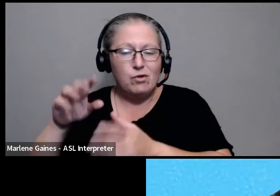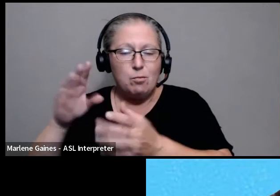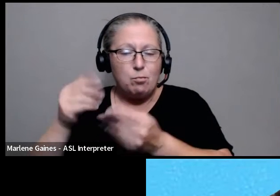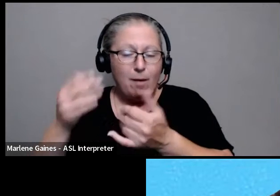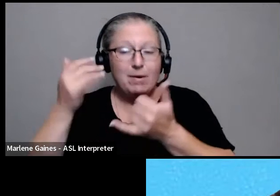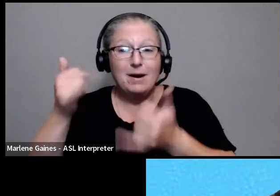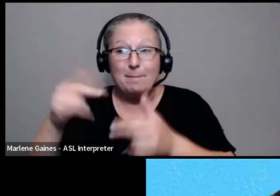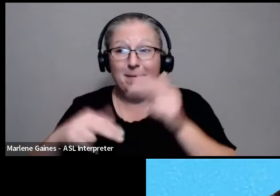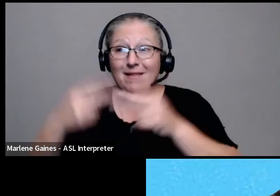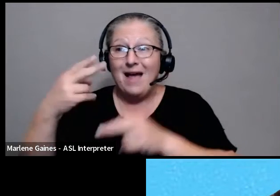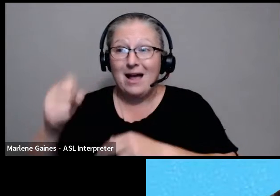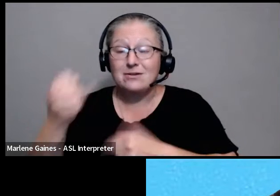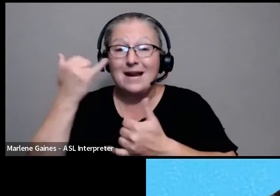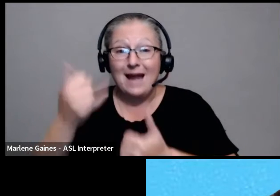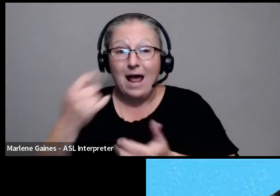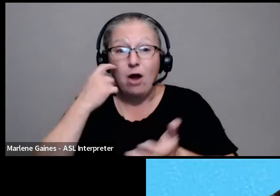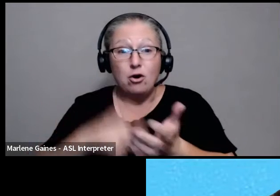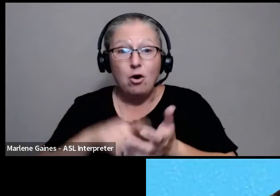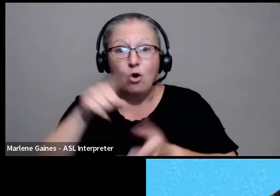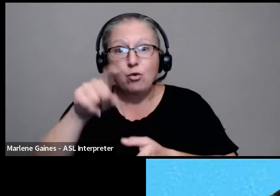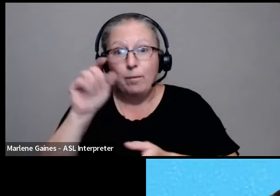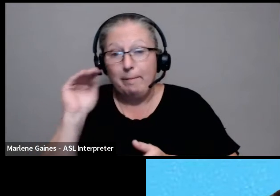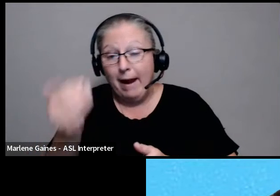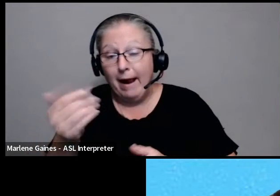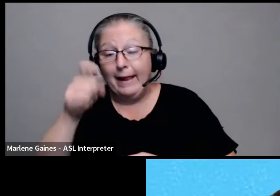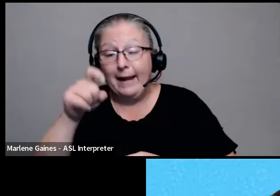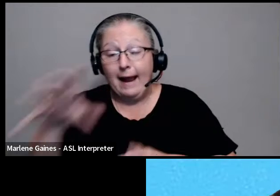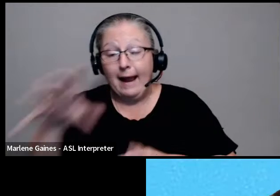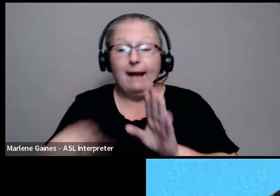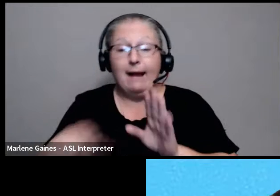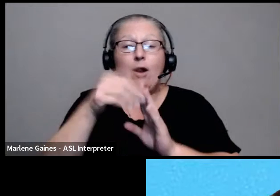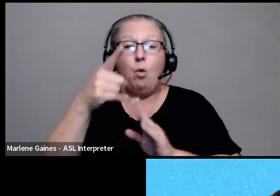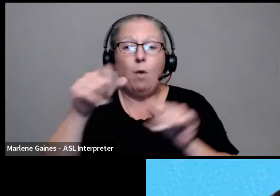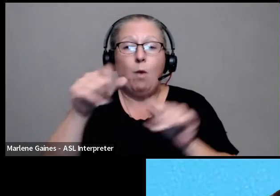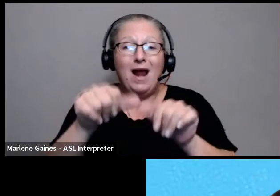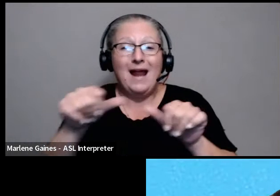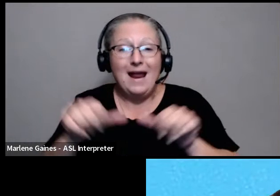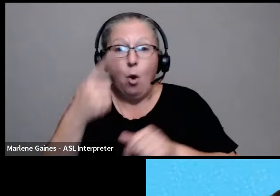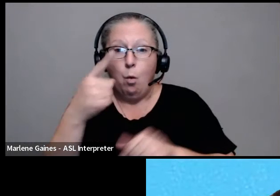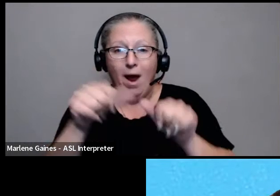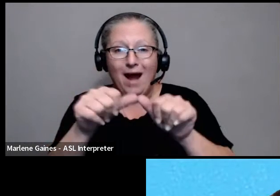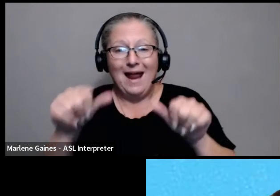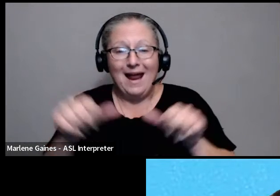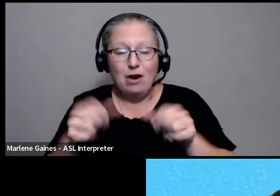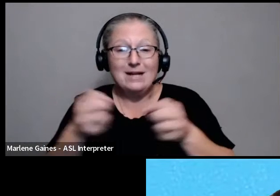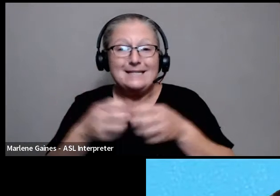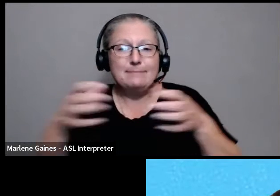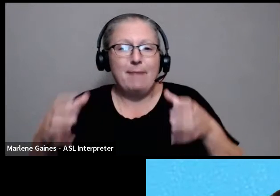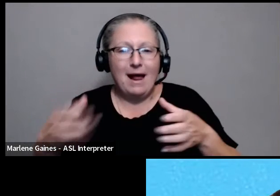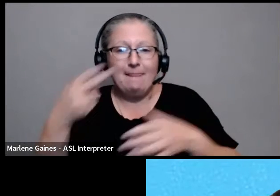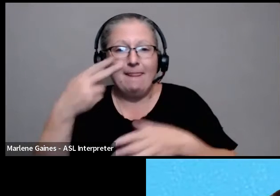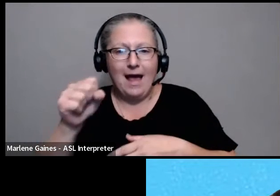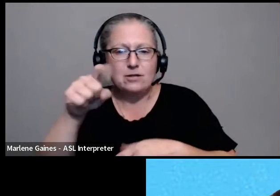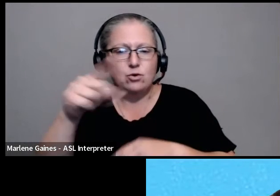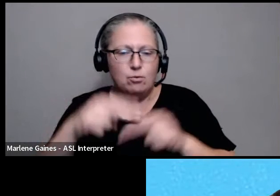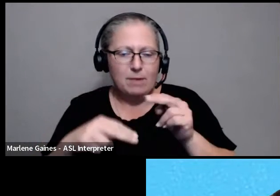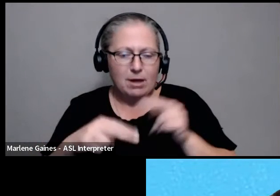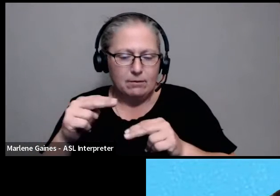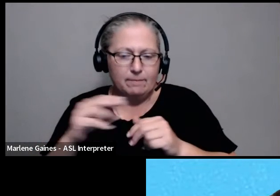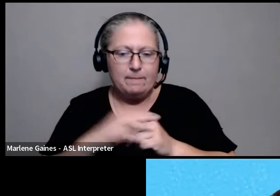now you're finding that you need apparently an additional acre, to expand the high school that you've built.